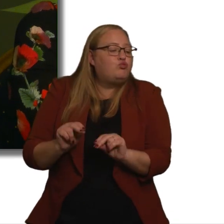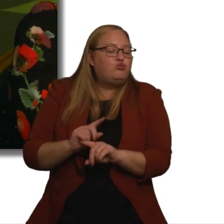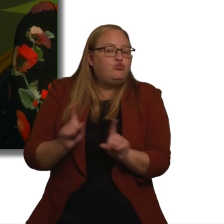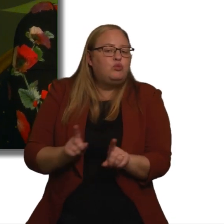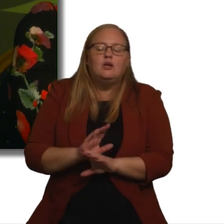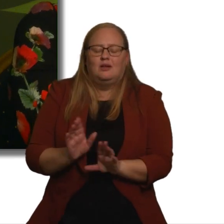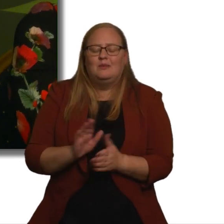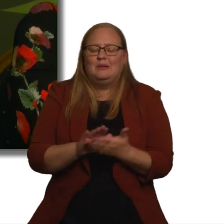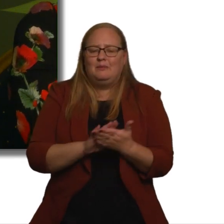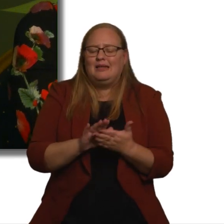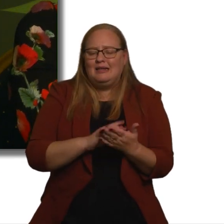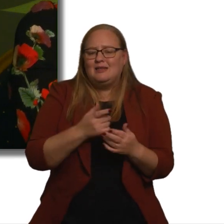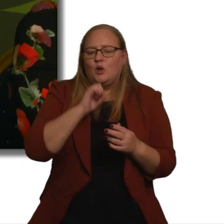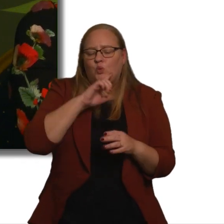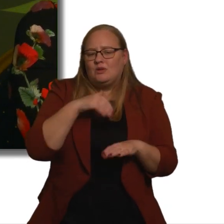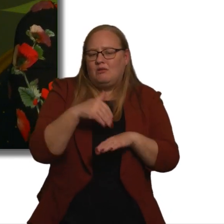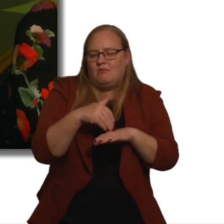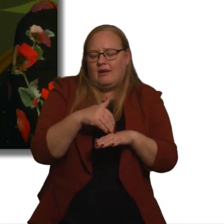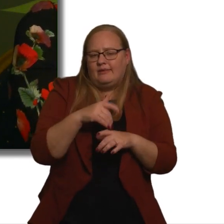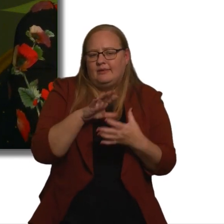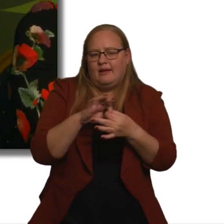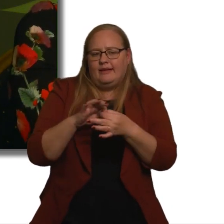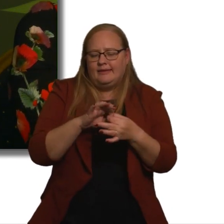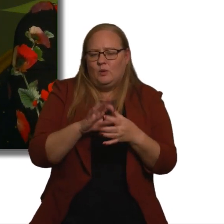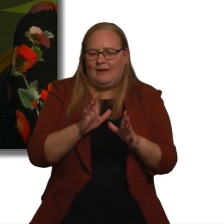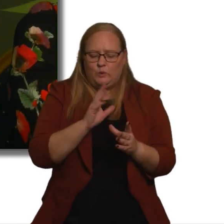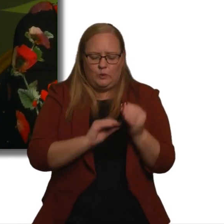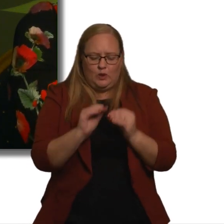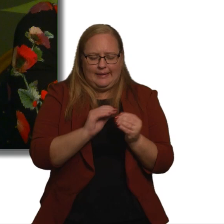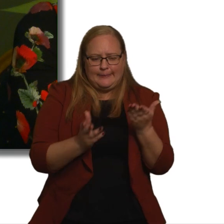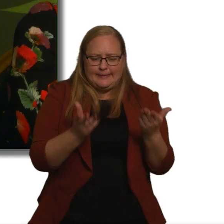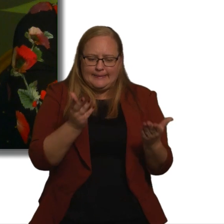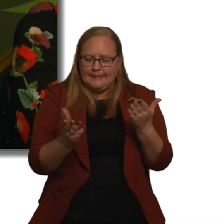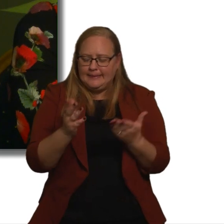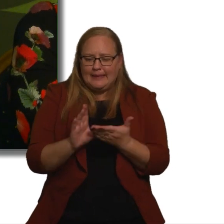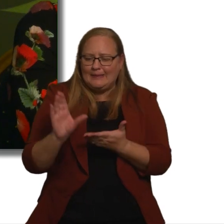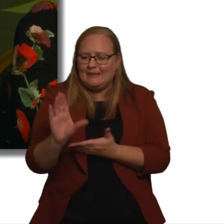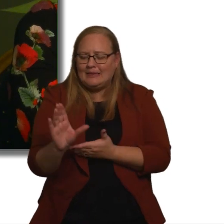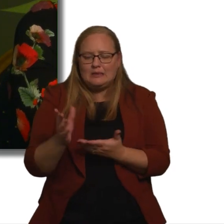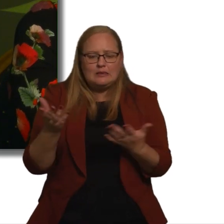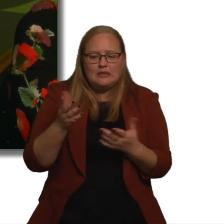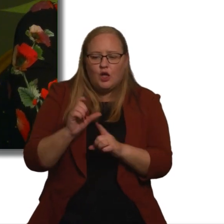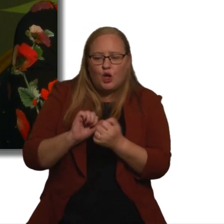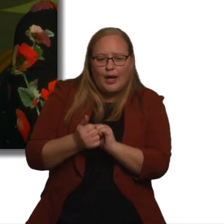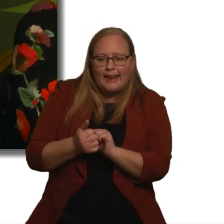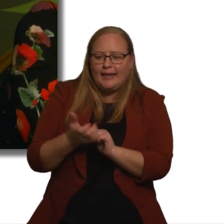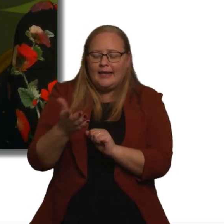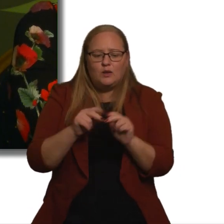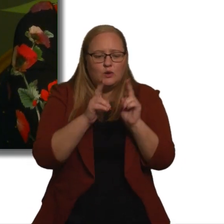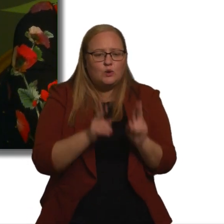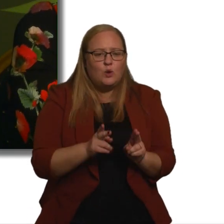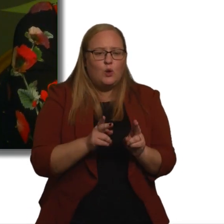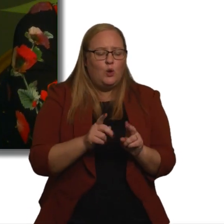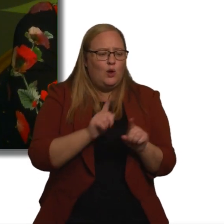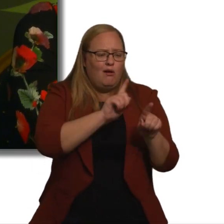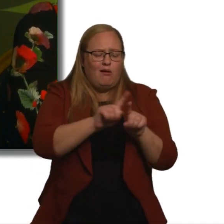of the society, which comes then against all of the choices that we make in our investments, whether it be in colleagues, whether it be in stores, whether it be any of